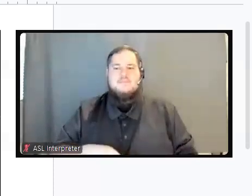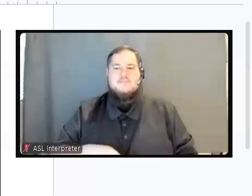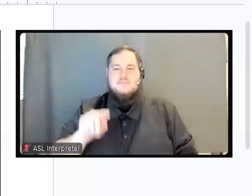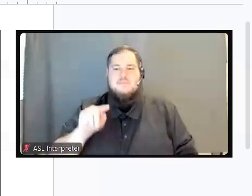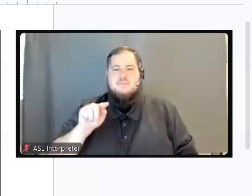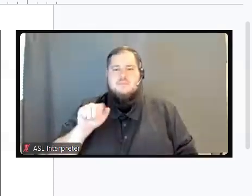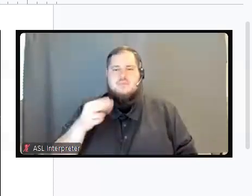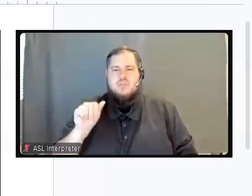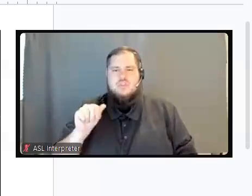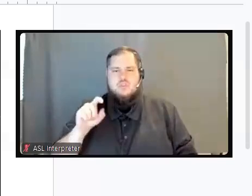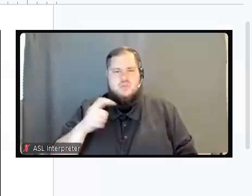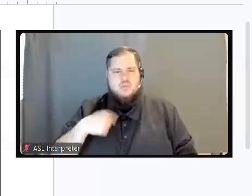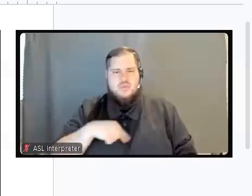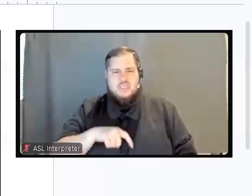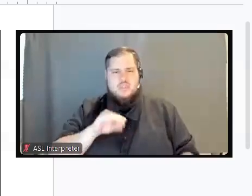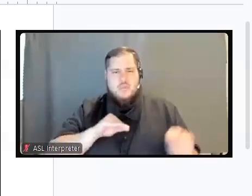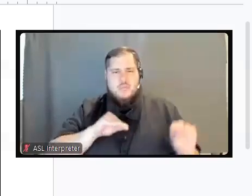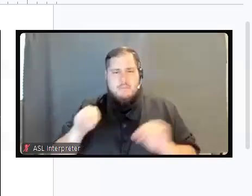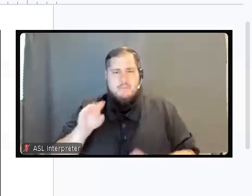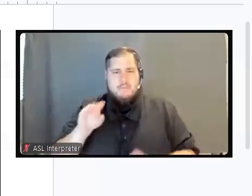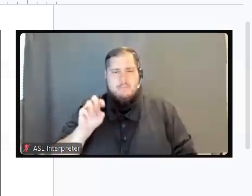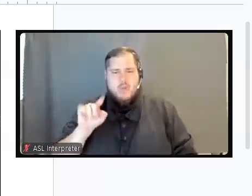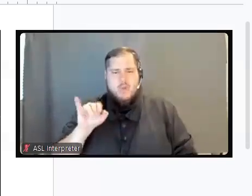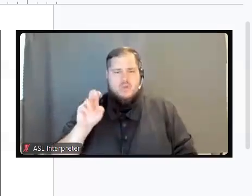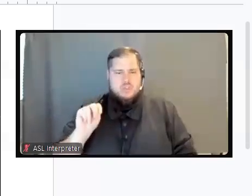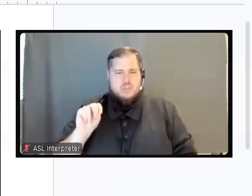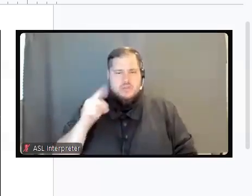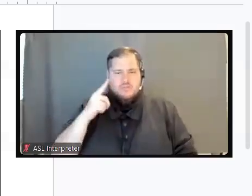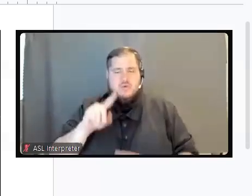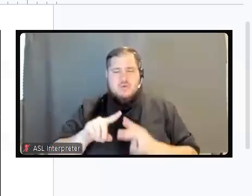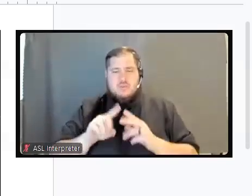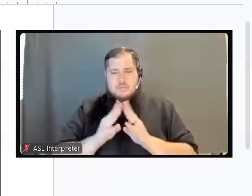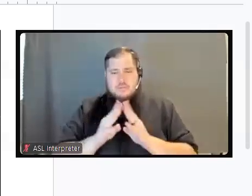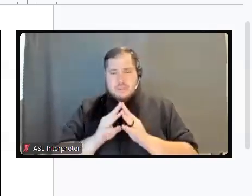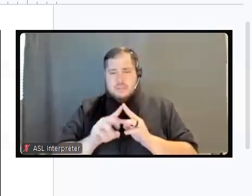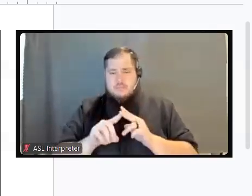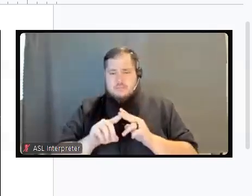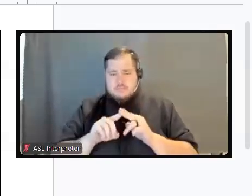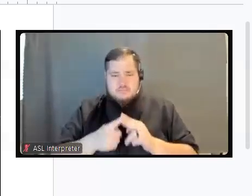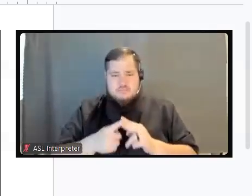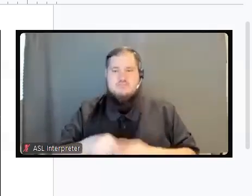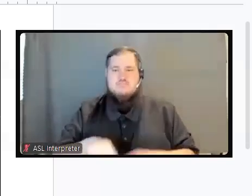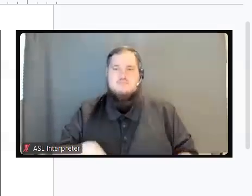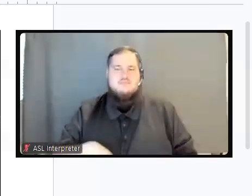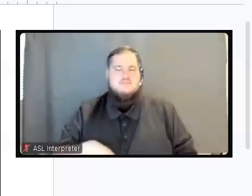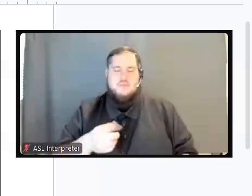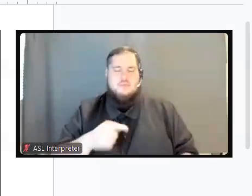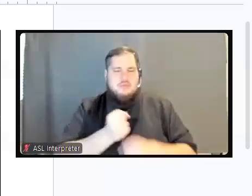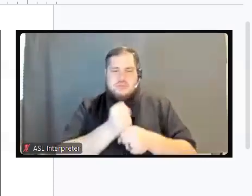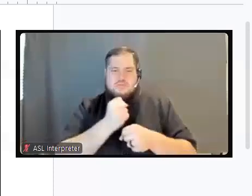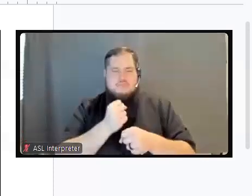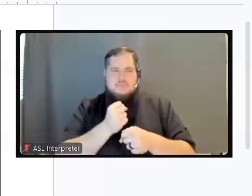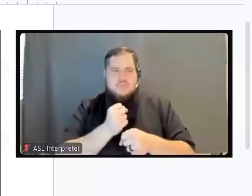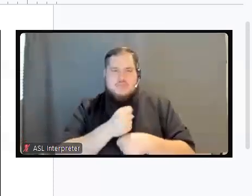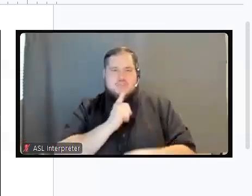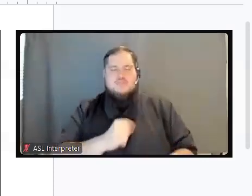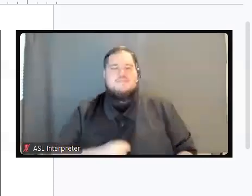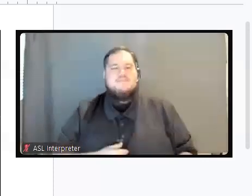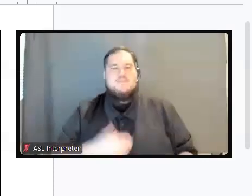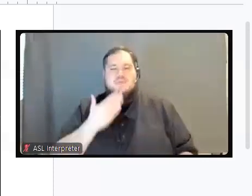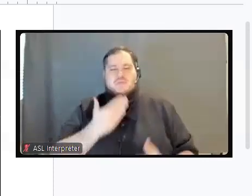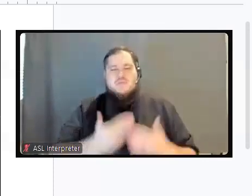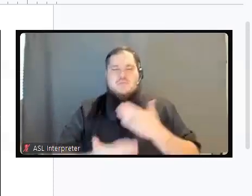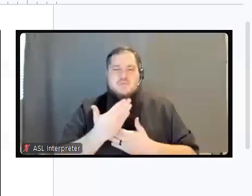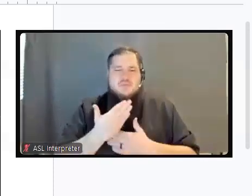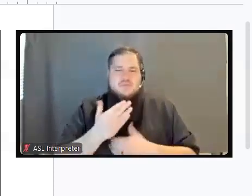to motion for the meeting to order? Okay. All right. Just making sure. All right. Good morning, guys.